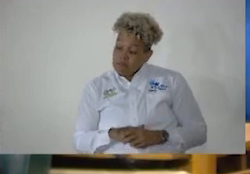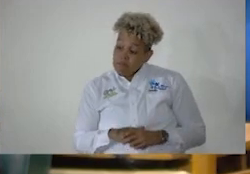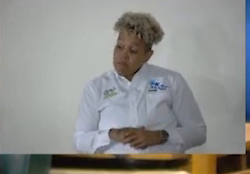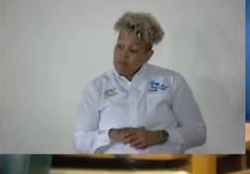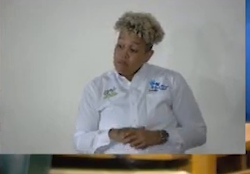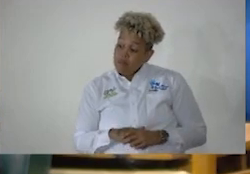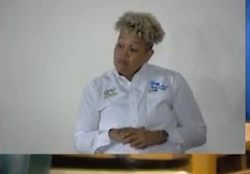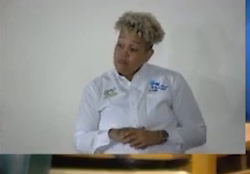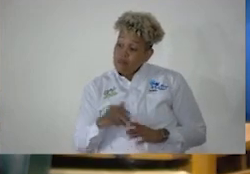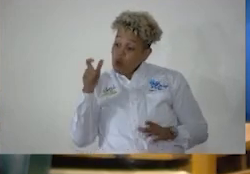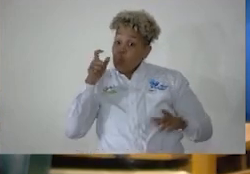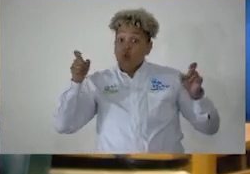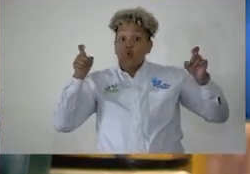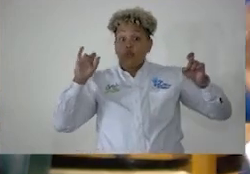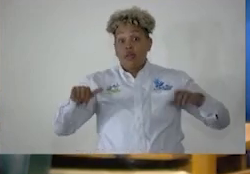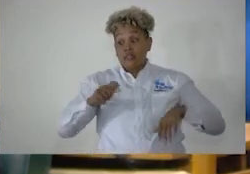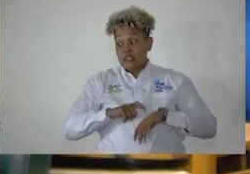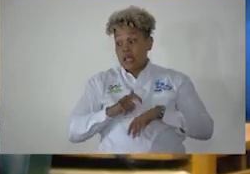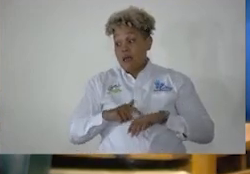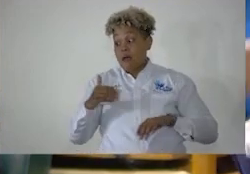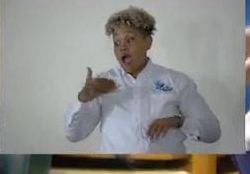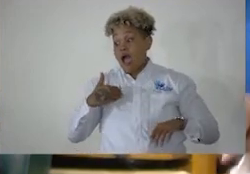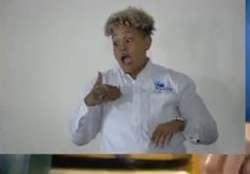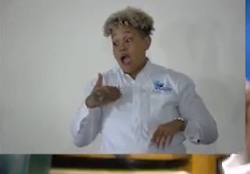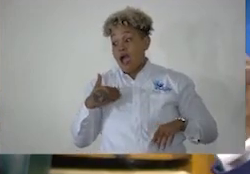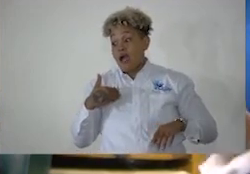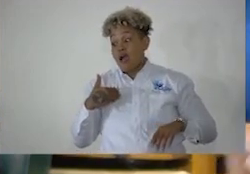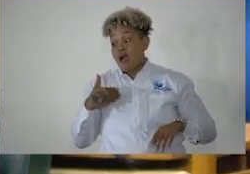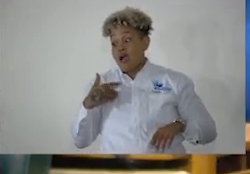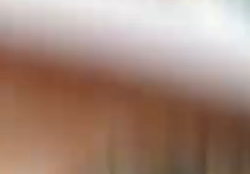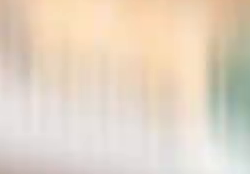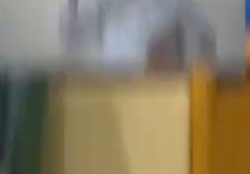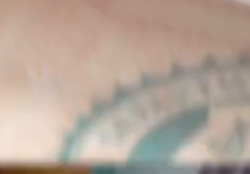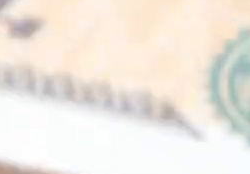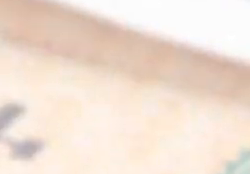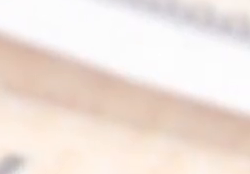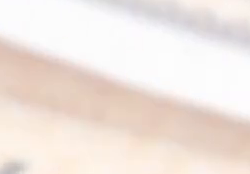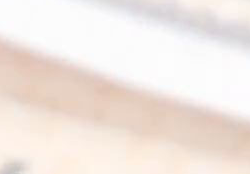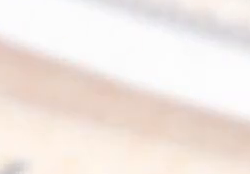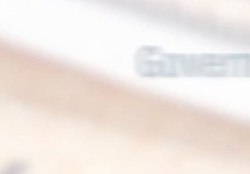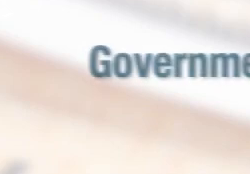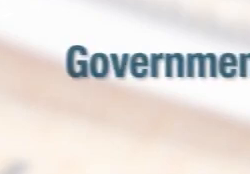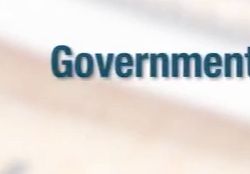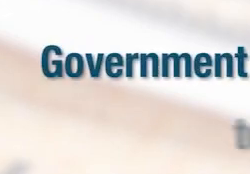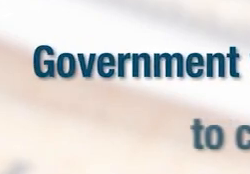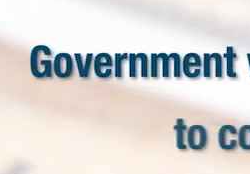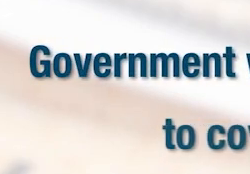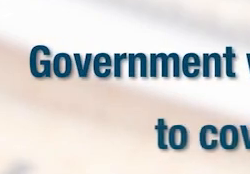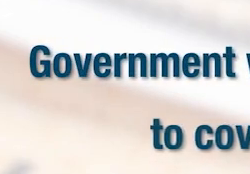whoever is at the helm at the time has renewed this degree of protection.